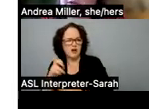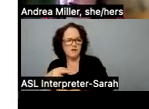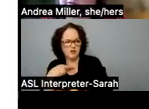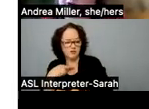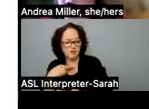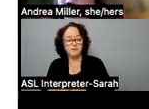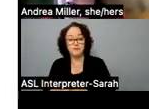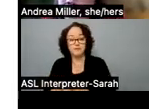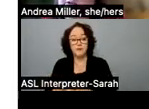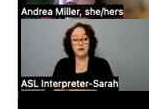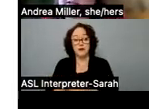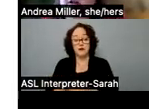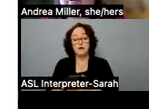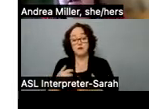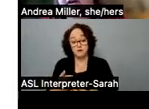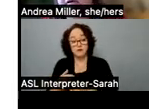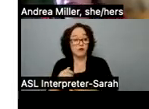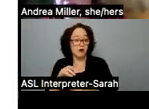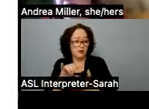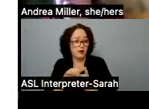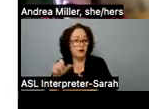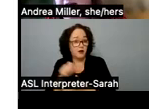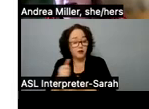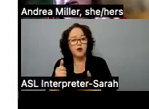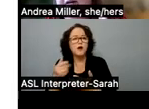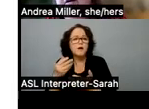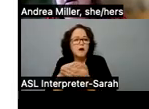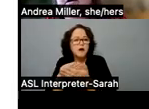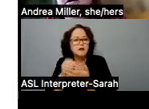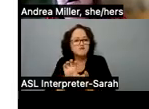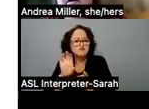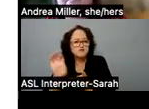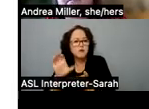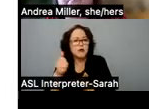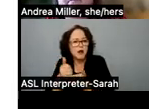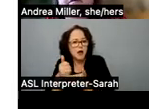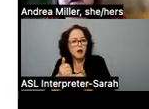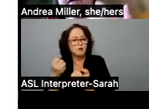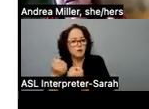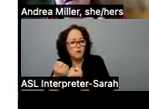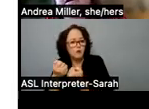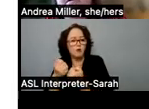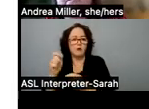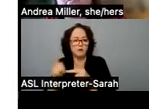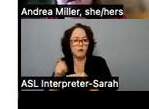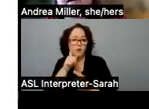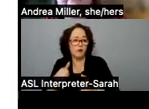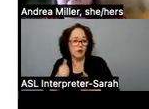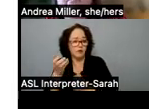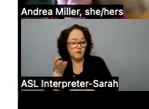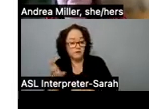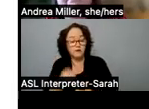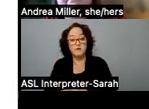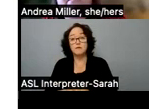folks that are living in your housing. So that's another layer of funding that you can add in. Some like in Kentucky also, we have